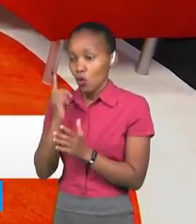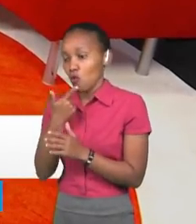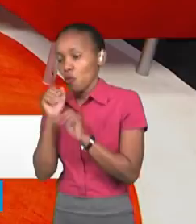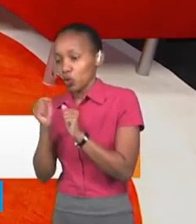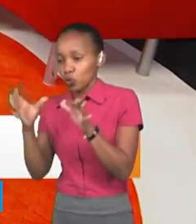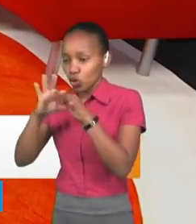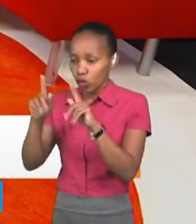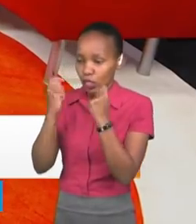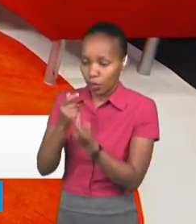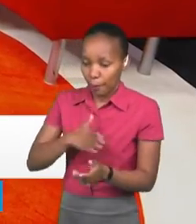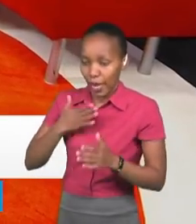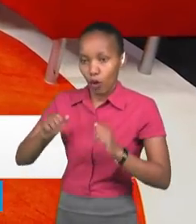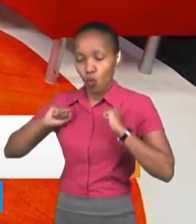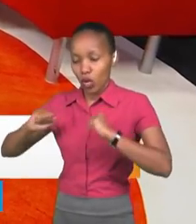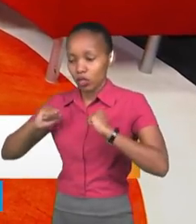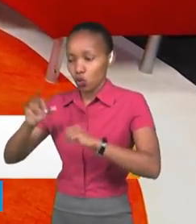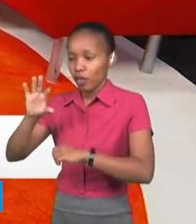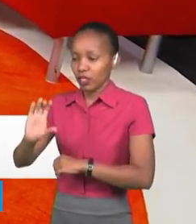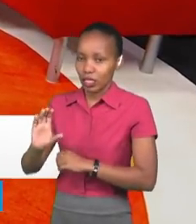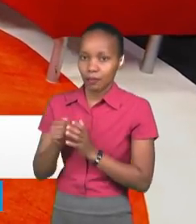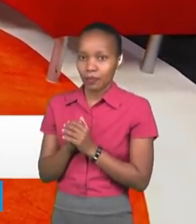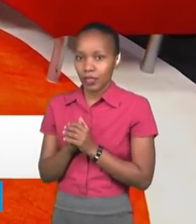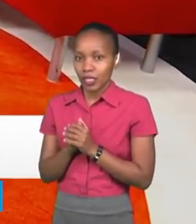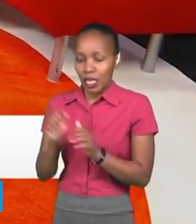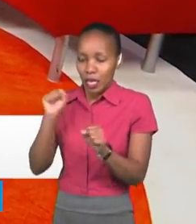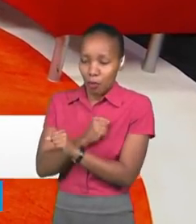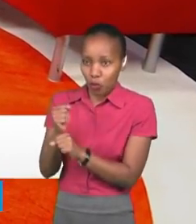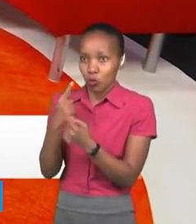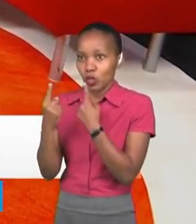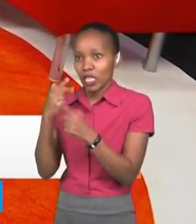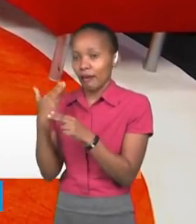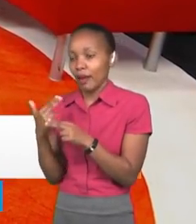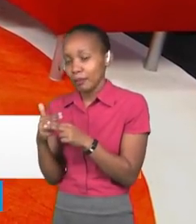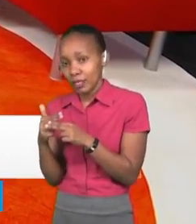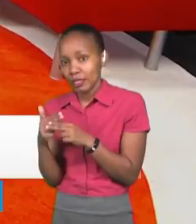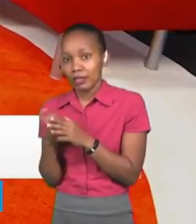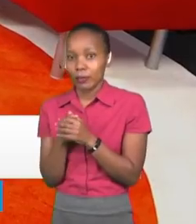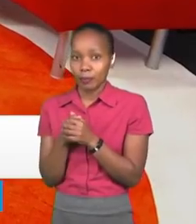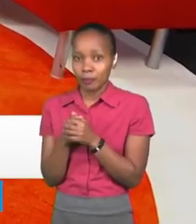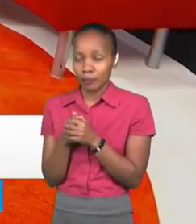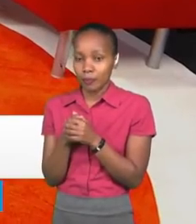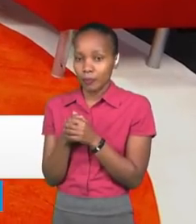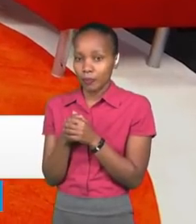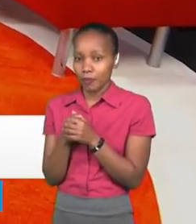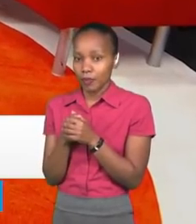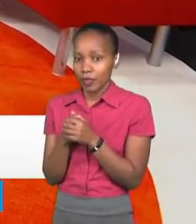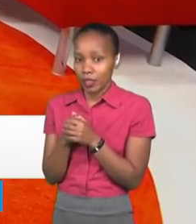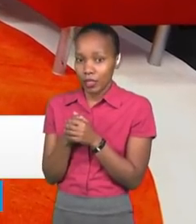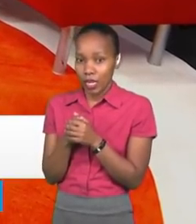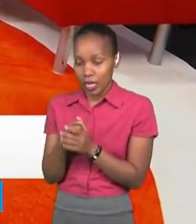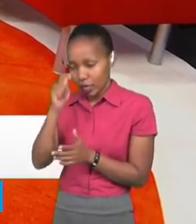in. Mm-hmm. Yes, I'll be very coy on the names, basically just for the sake of